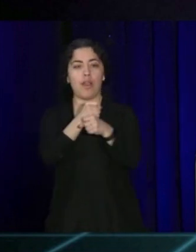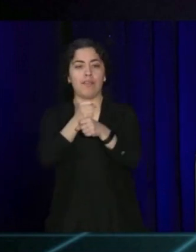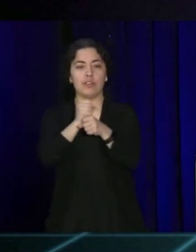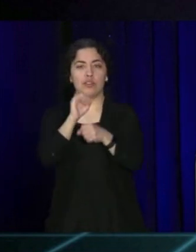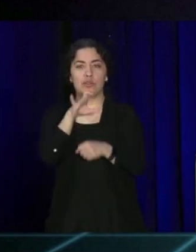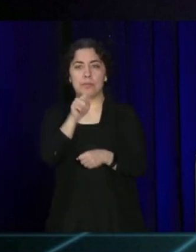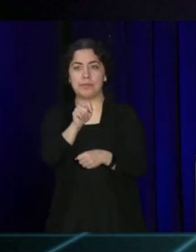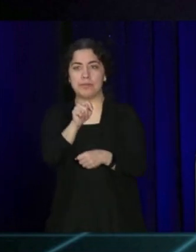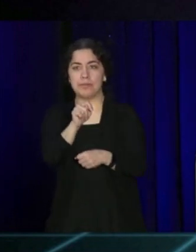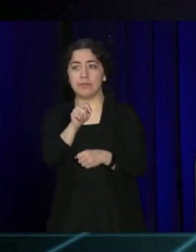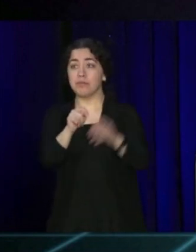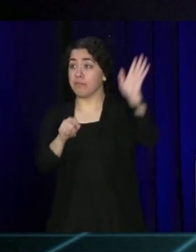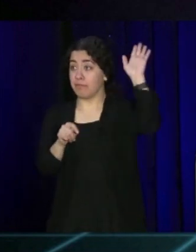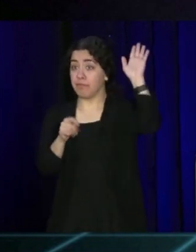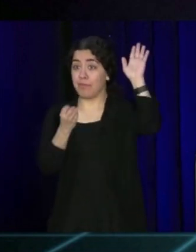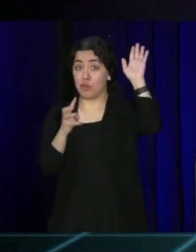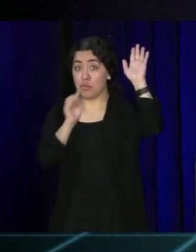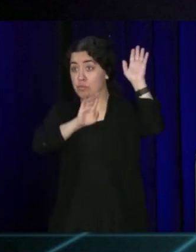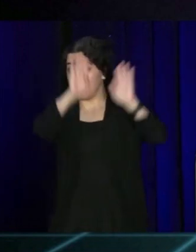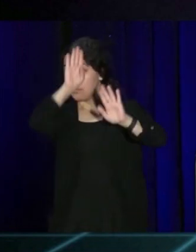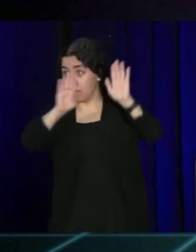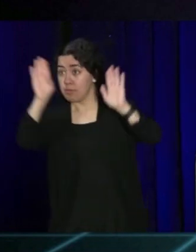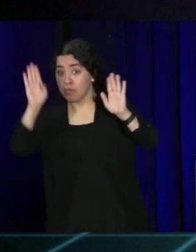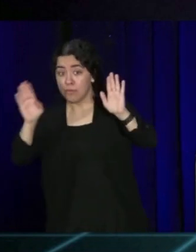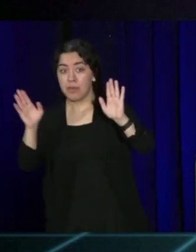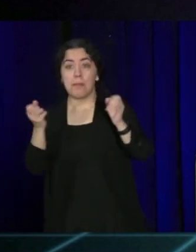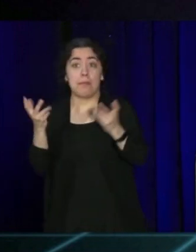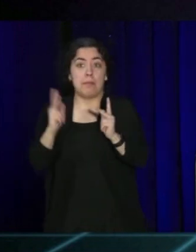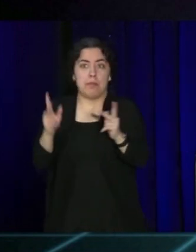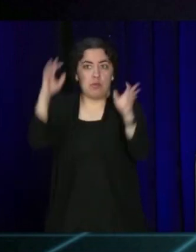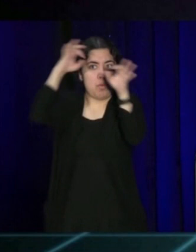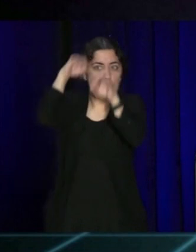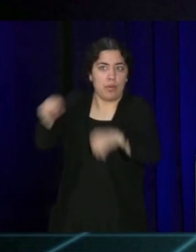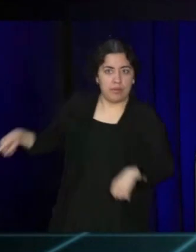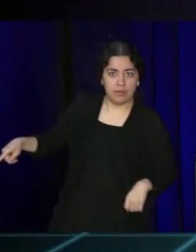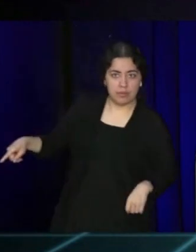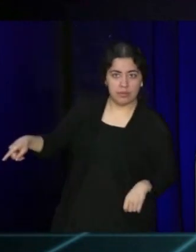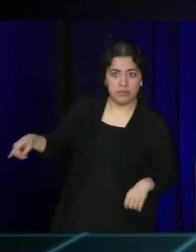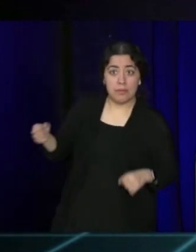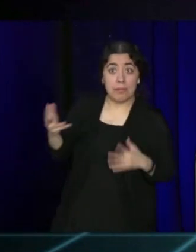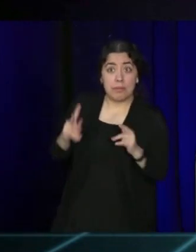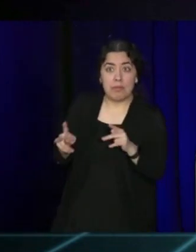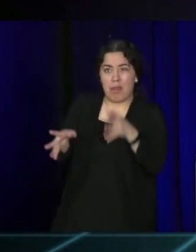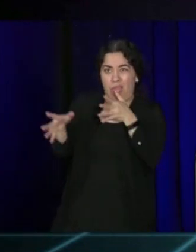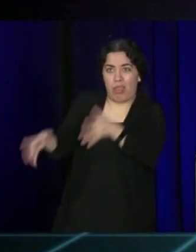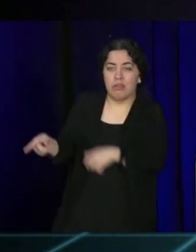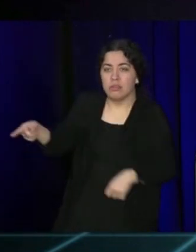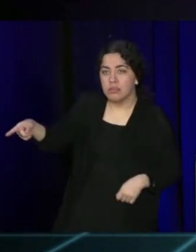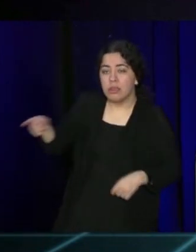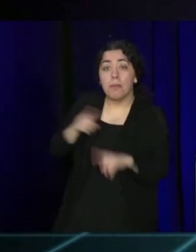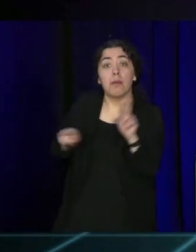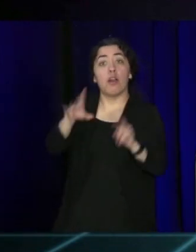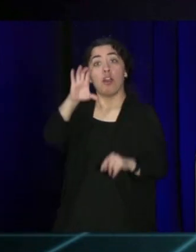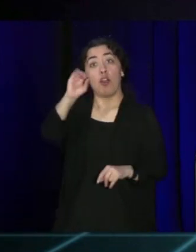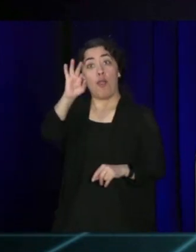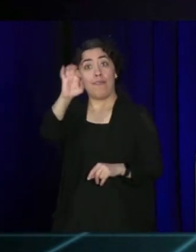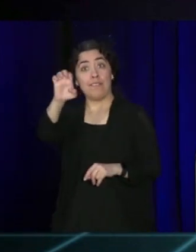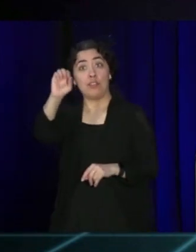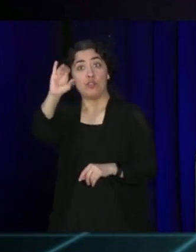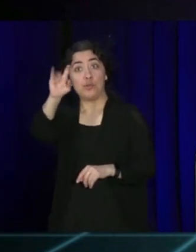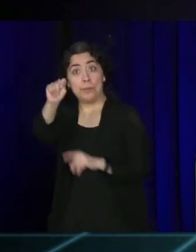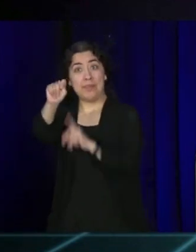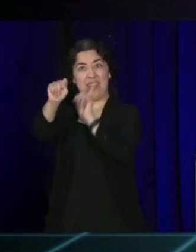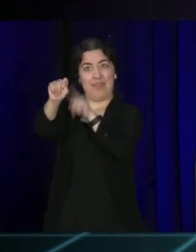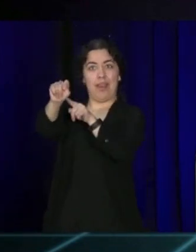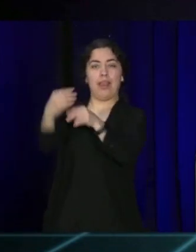hands. A lot of people don't know it, and a lot of people actually hate it, but it was CoffeeScript that inspired the arrow function syntax that we got